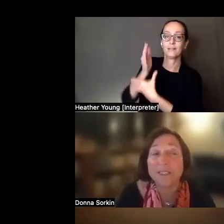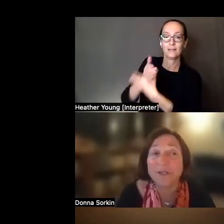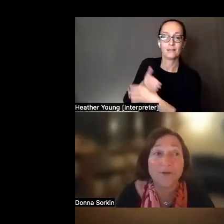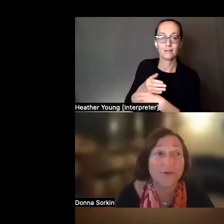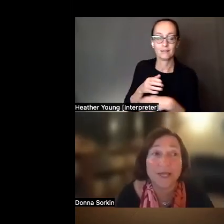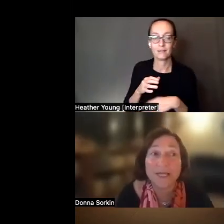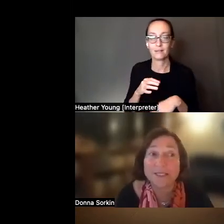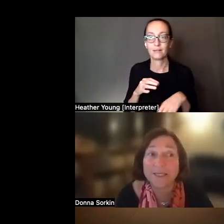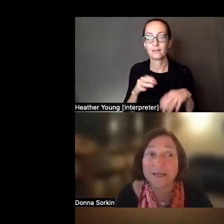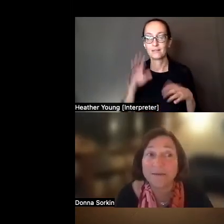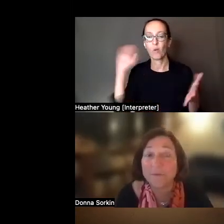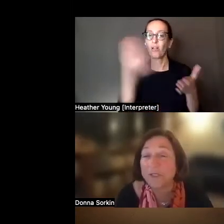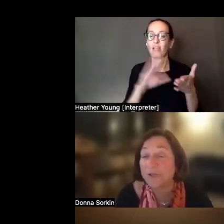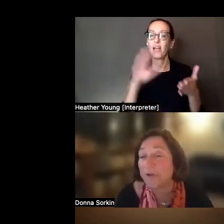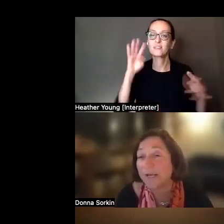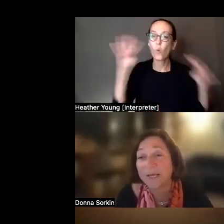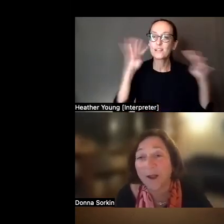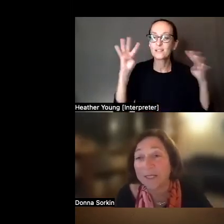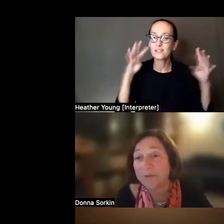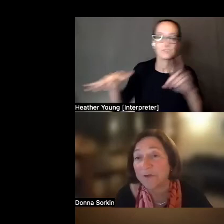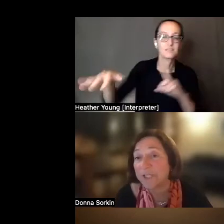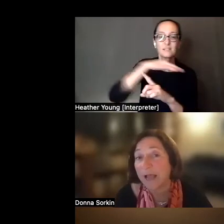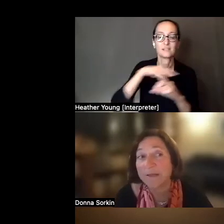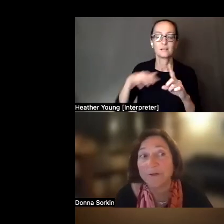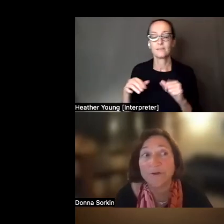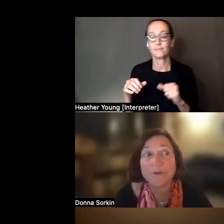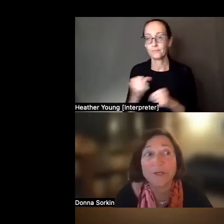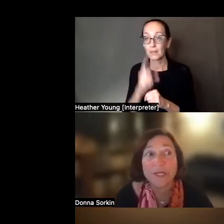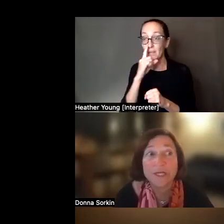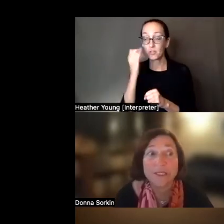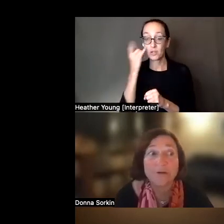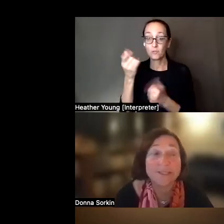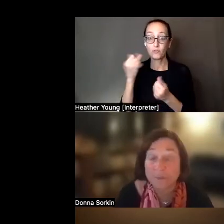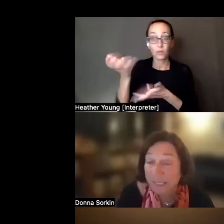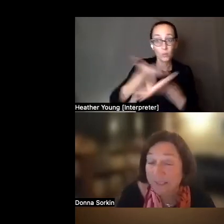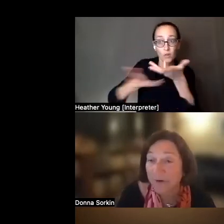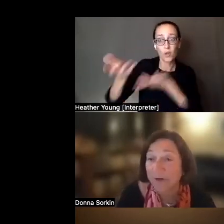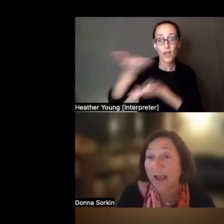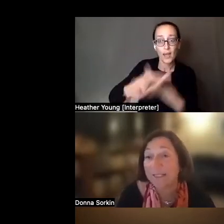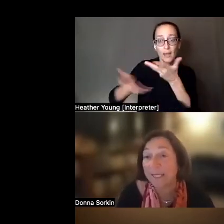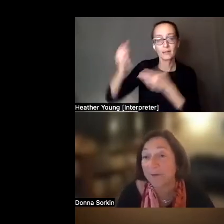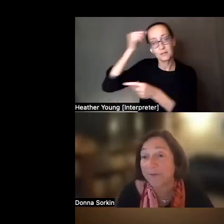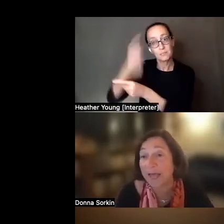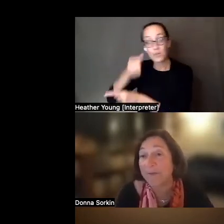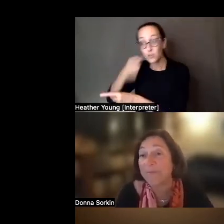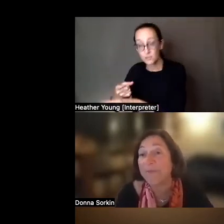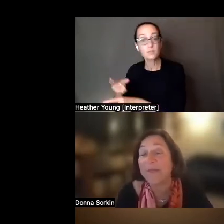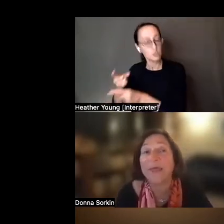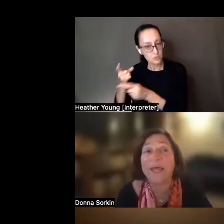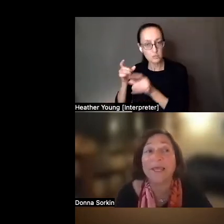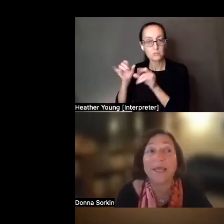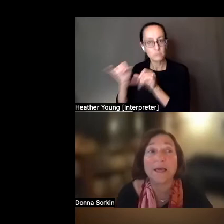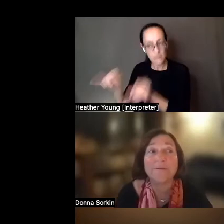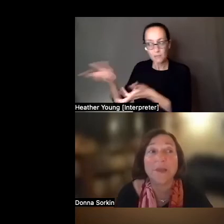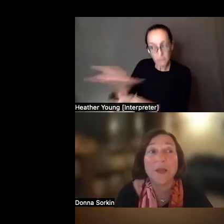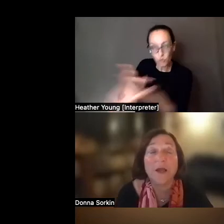Make sure that when you're trying to interact with your child or their siblings are interacting with them, that